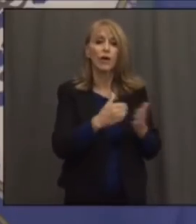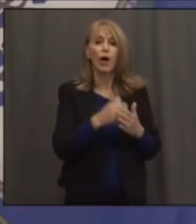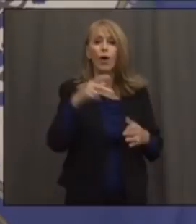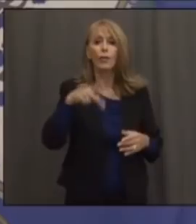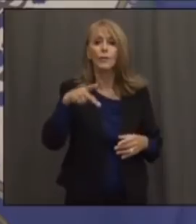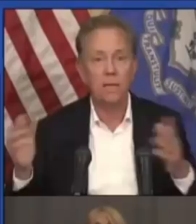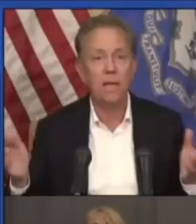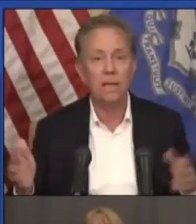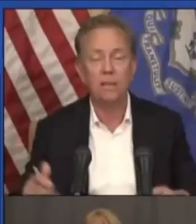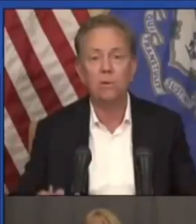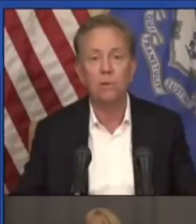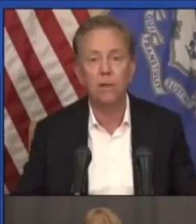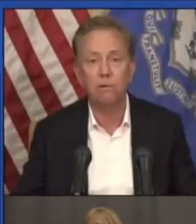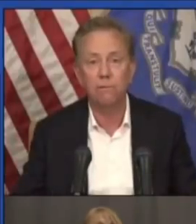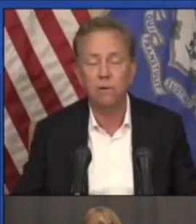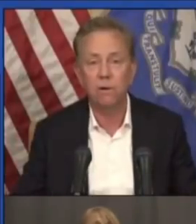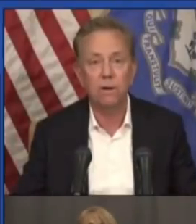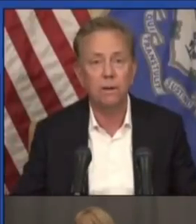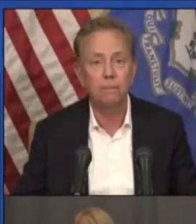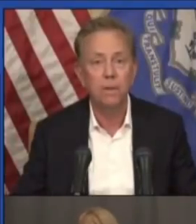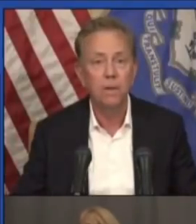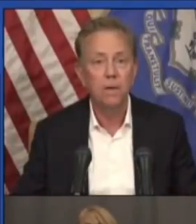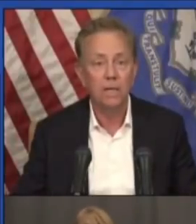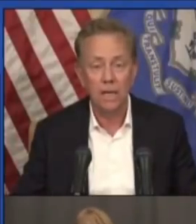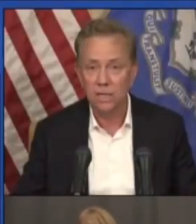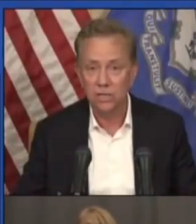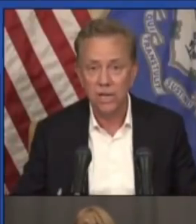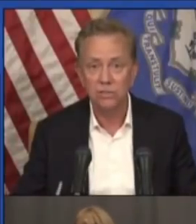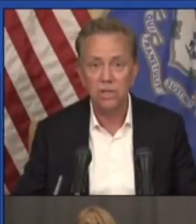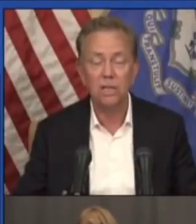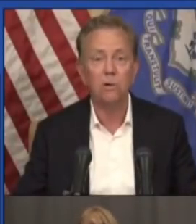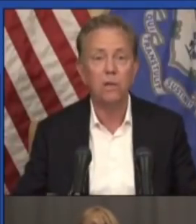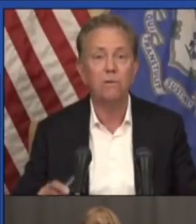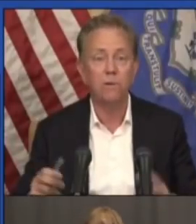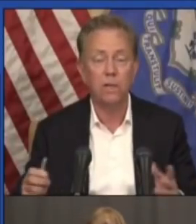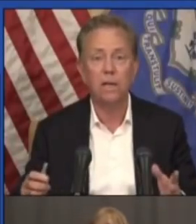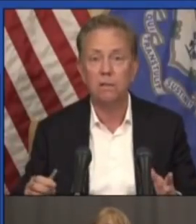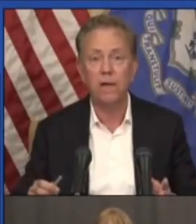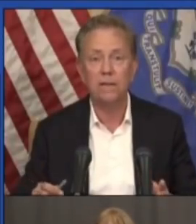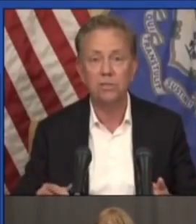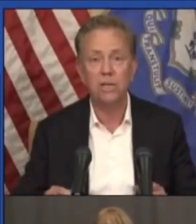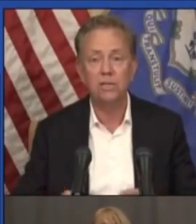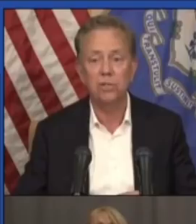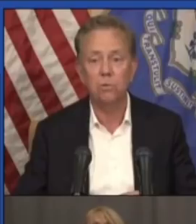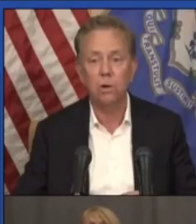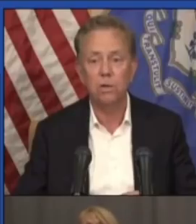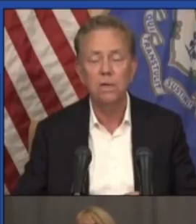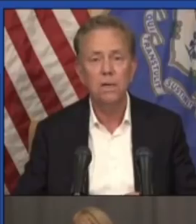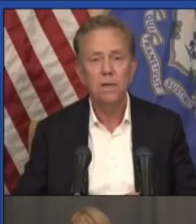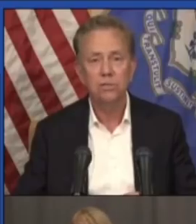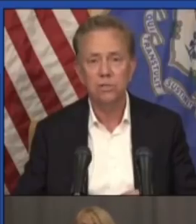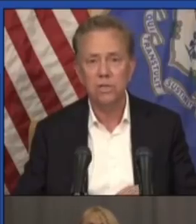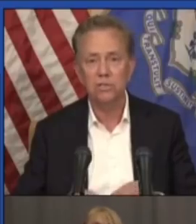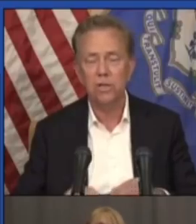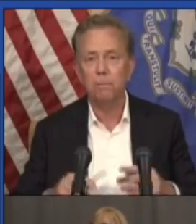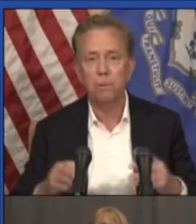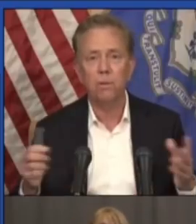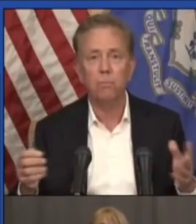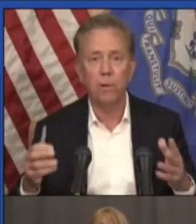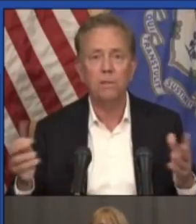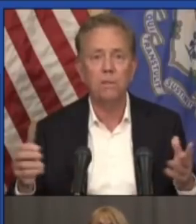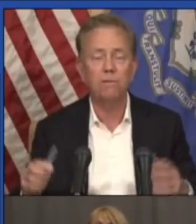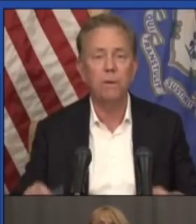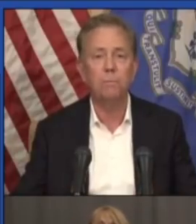PPE, stockpiling that. They were there for a lot of the testing. They were there for a lot of the vaccination work. It's just an example